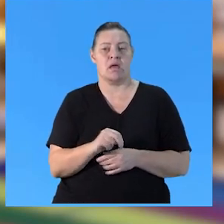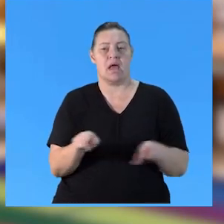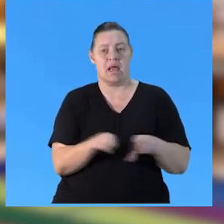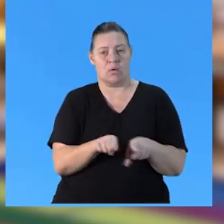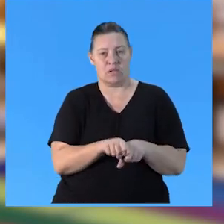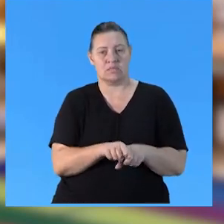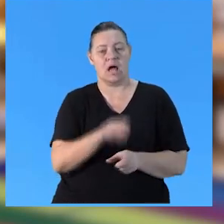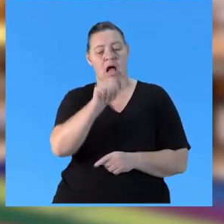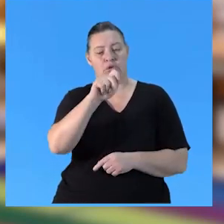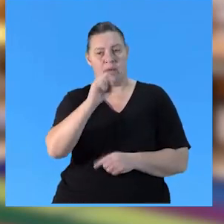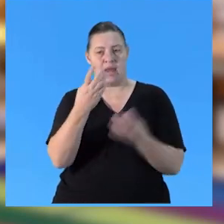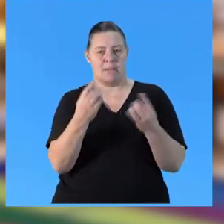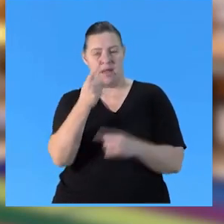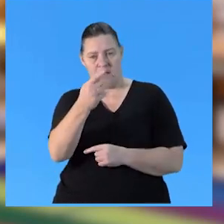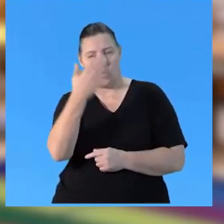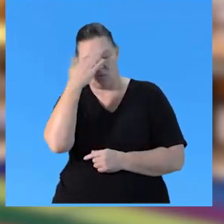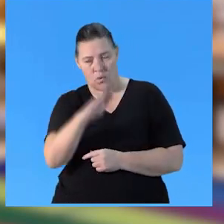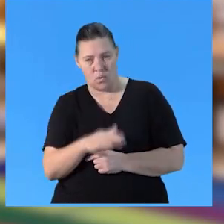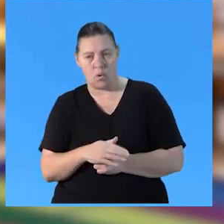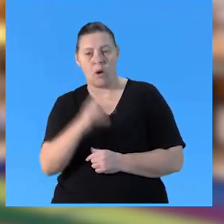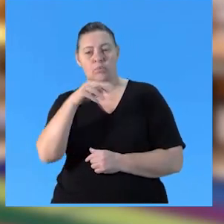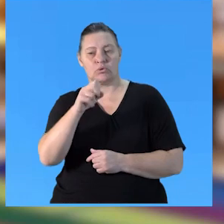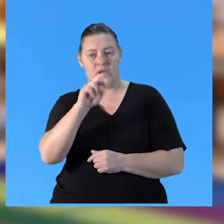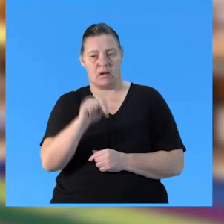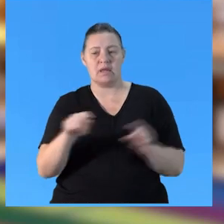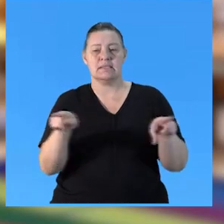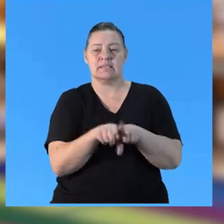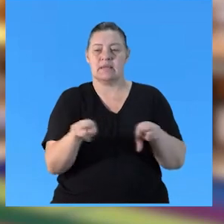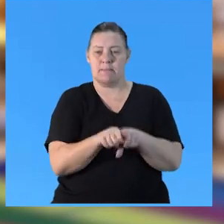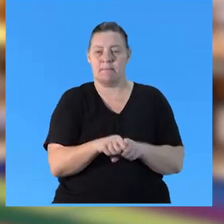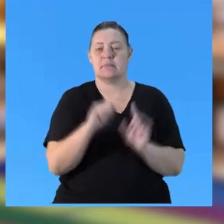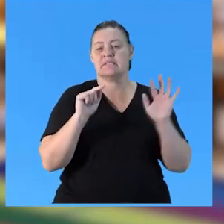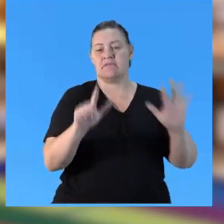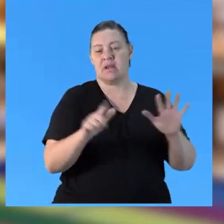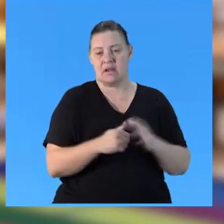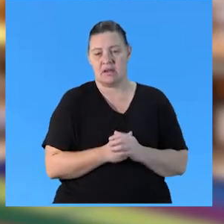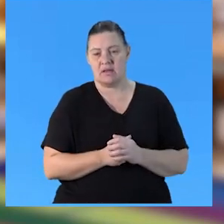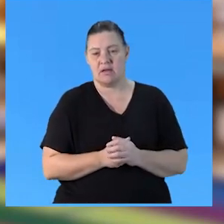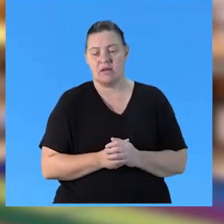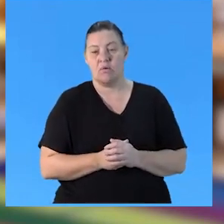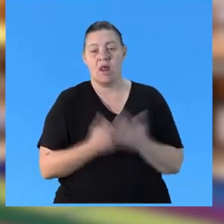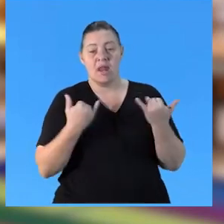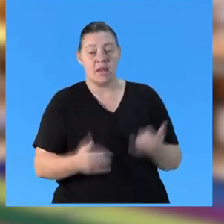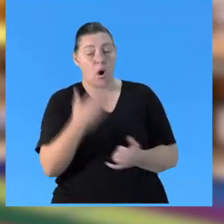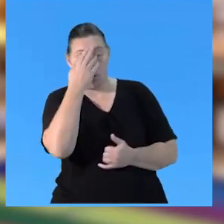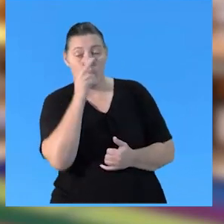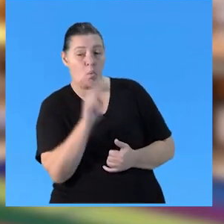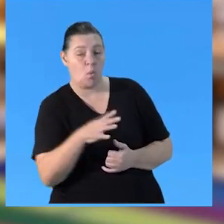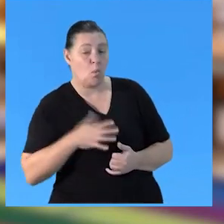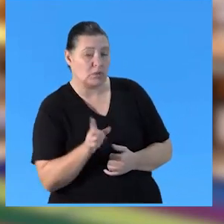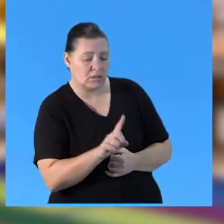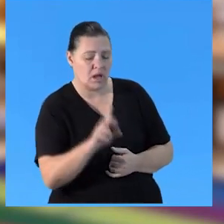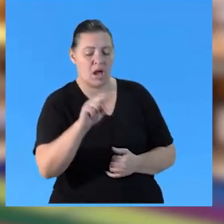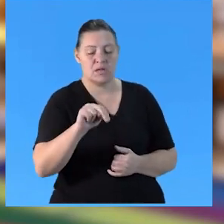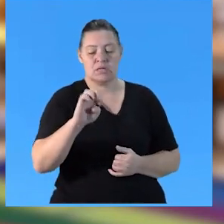that electron that was transferred will have more electrons and therefore be more negatively charged, and that's why now